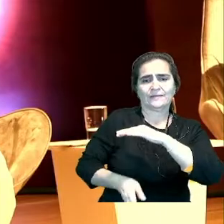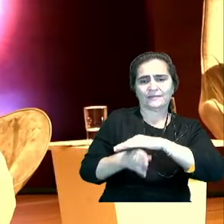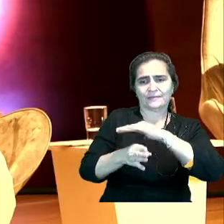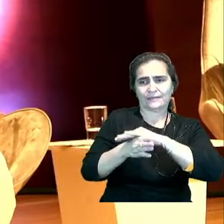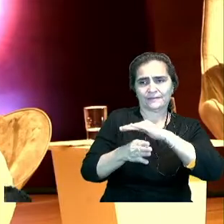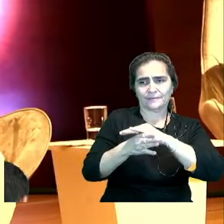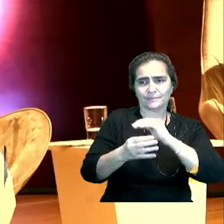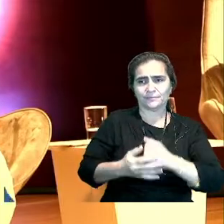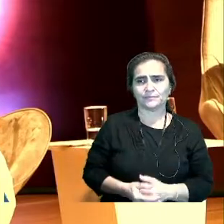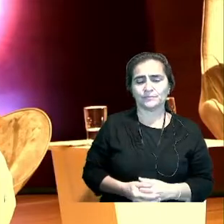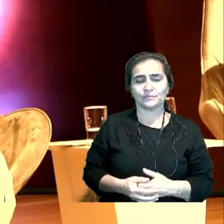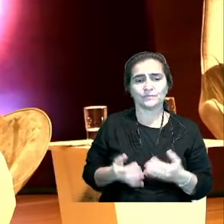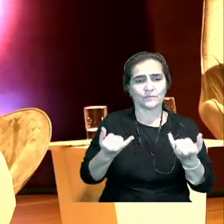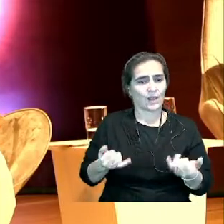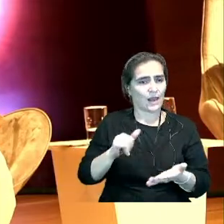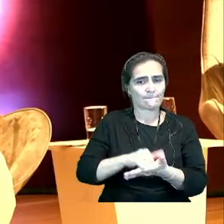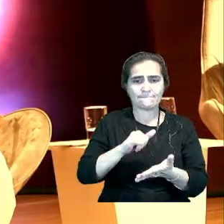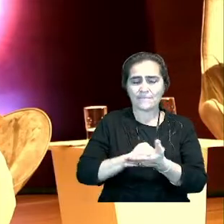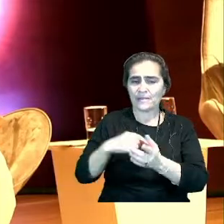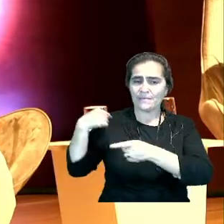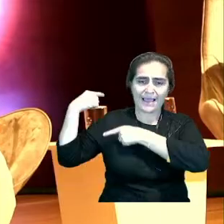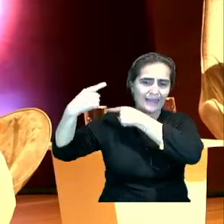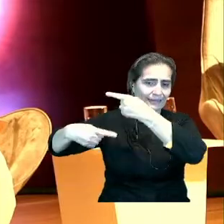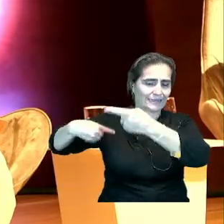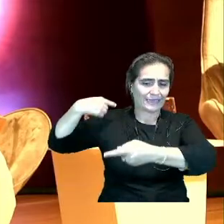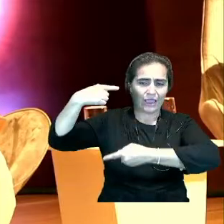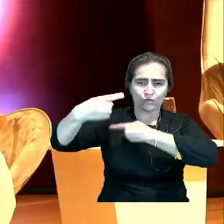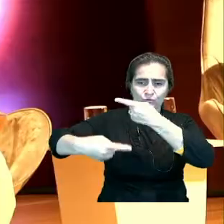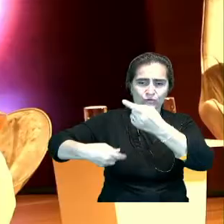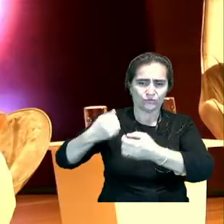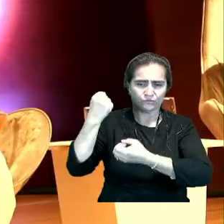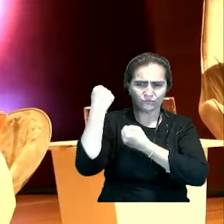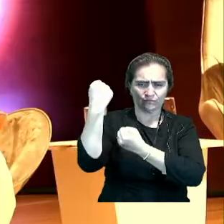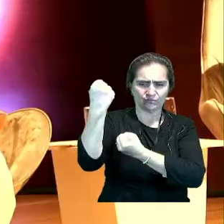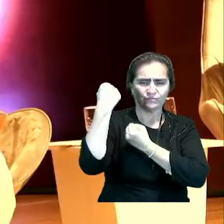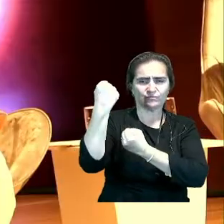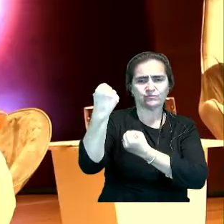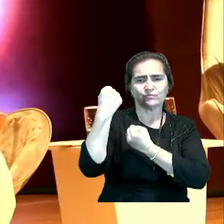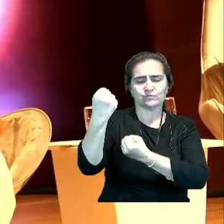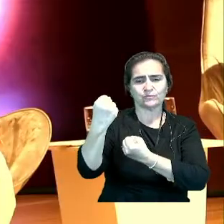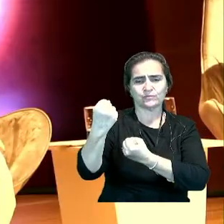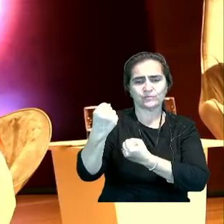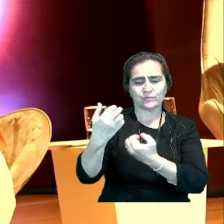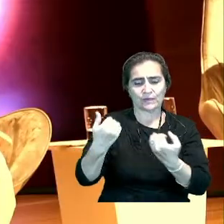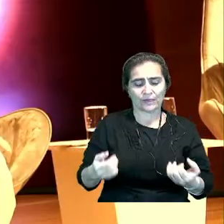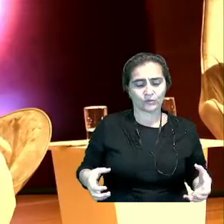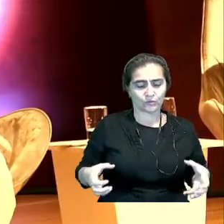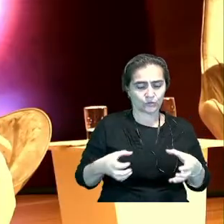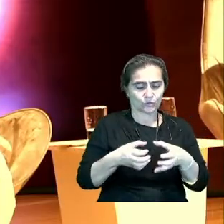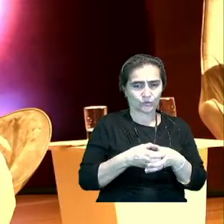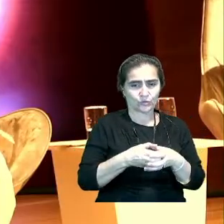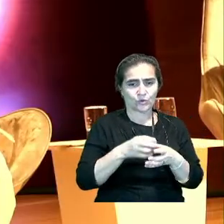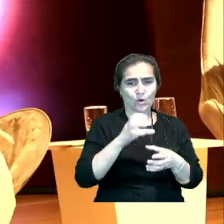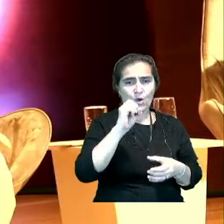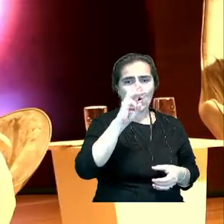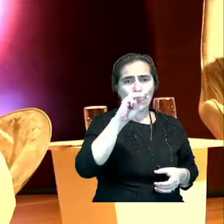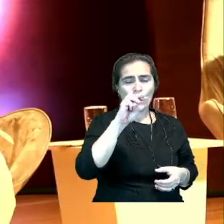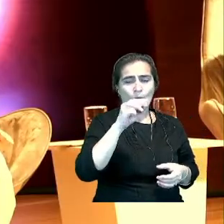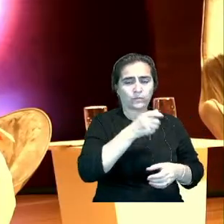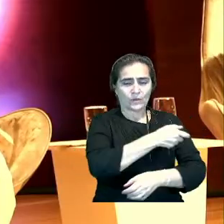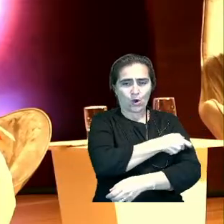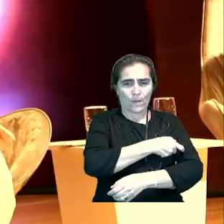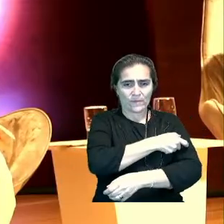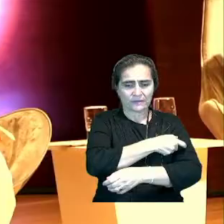tradition of resistance that the CARICOM Reparations Commission has been pursuing for the last 12